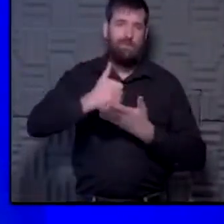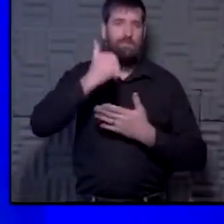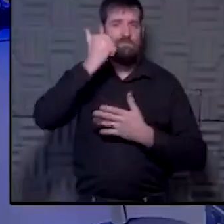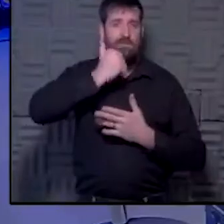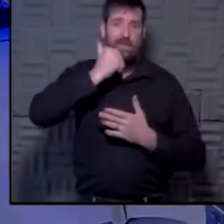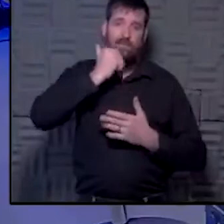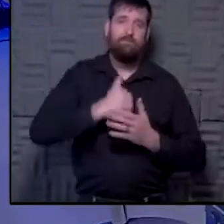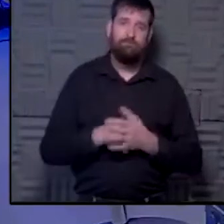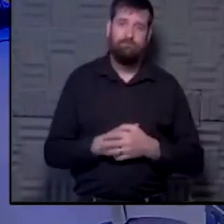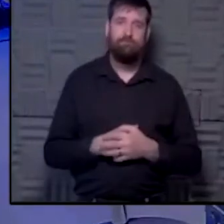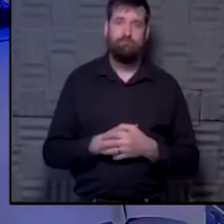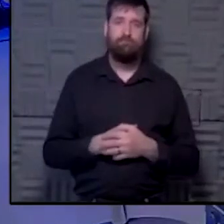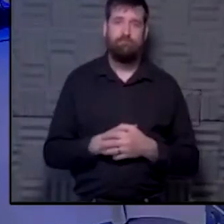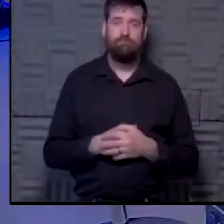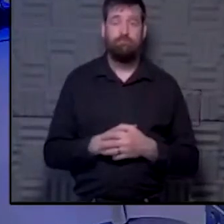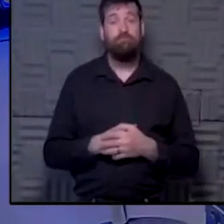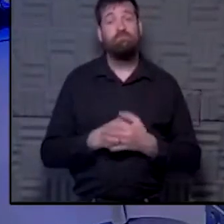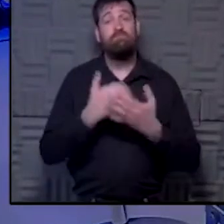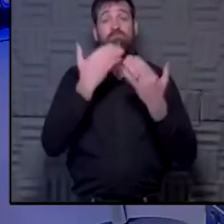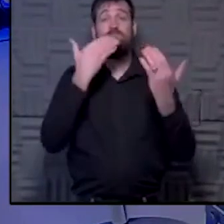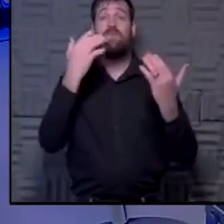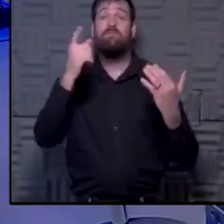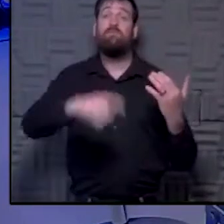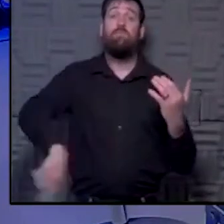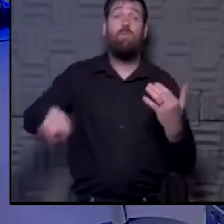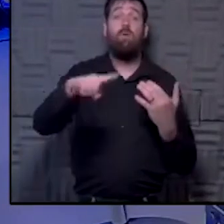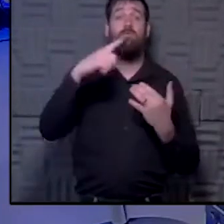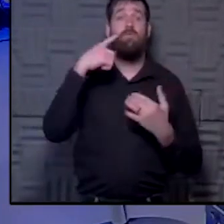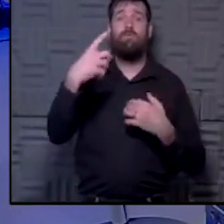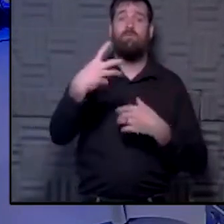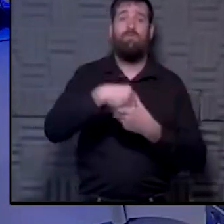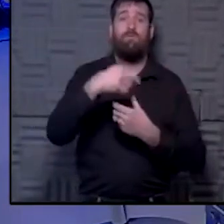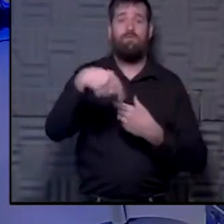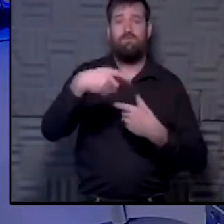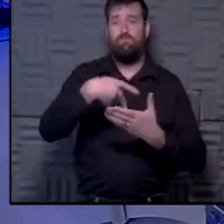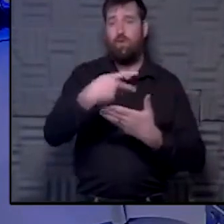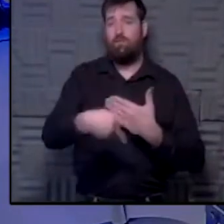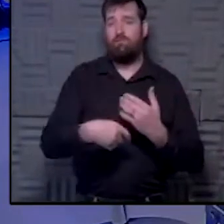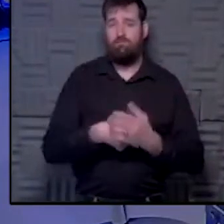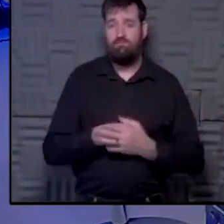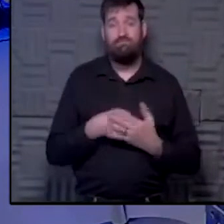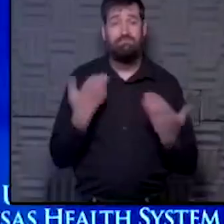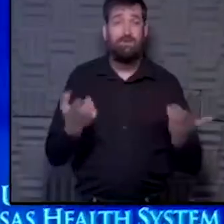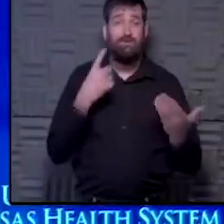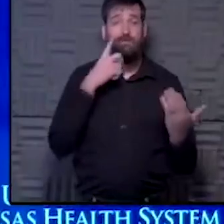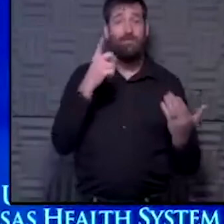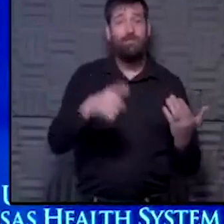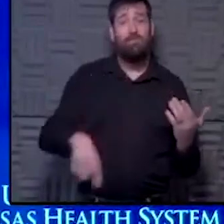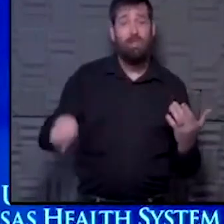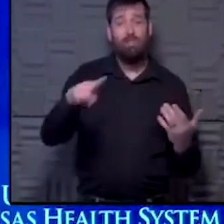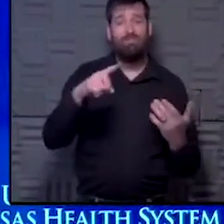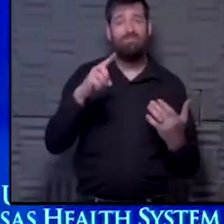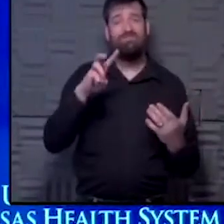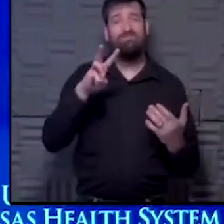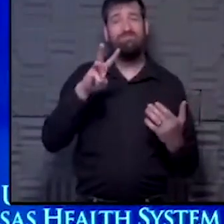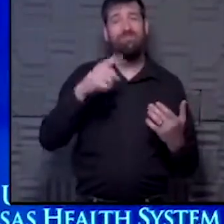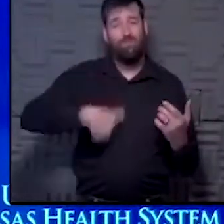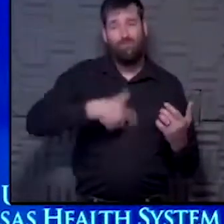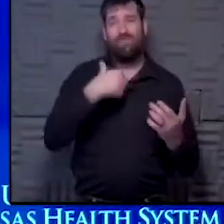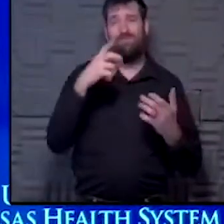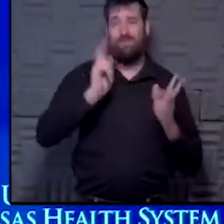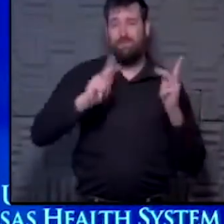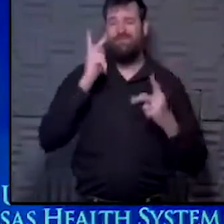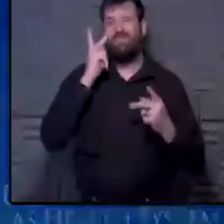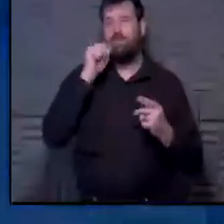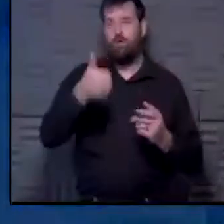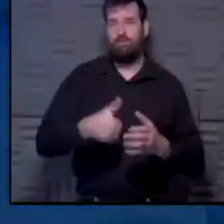time. Thanks to all of you out there for being a part of this program. We're here to serve you, we the people. We'll see you tomorrow.